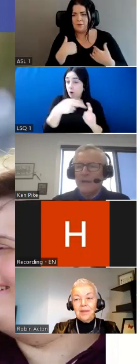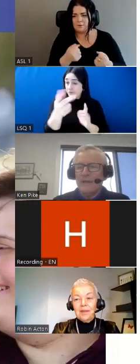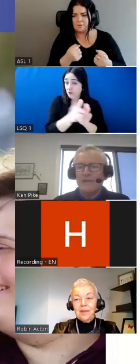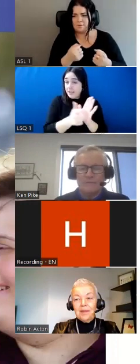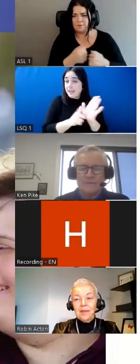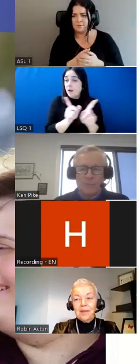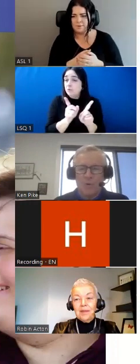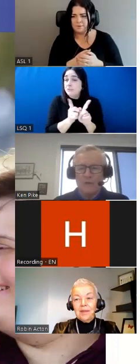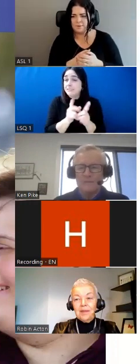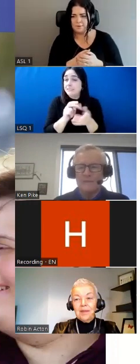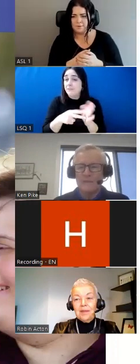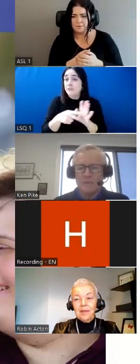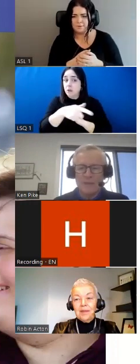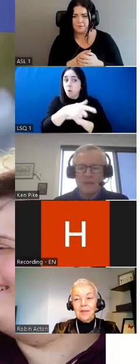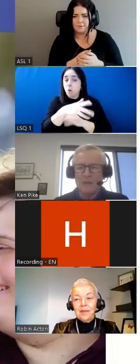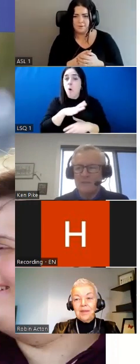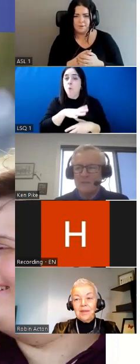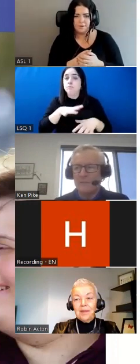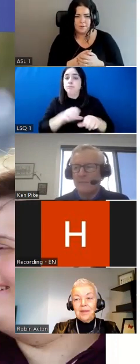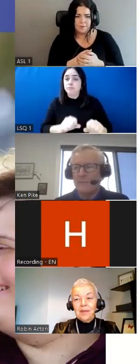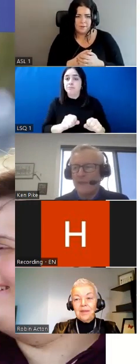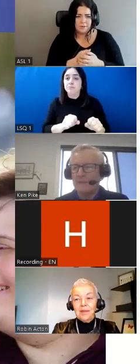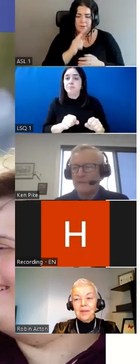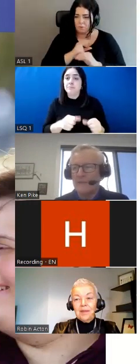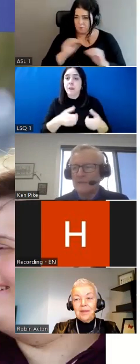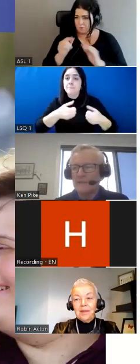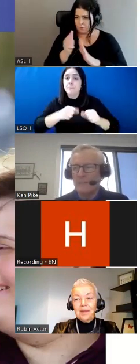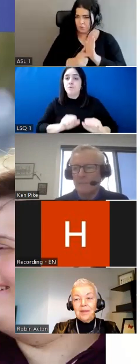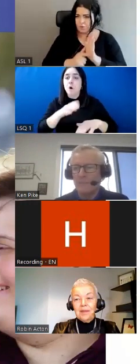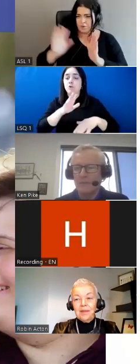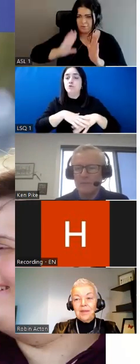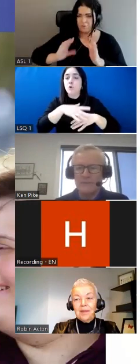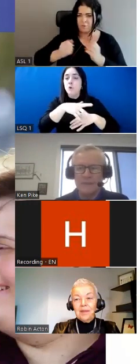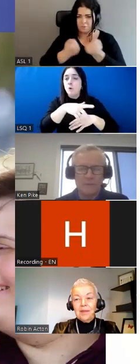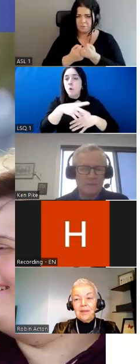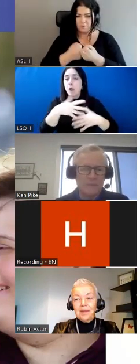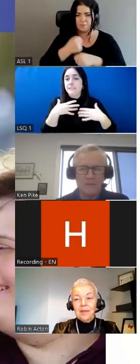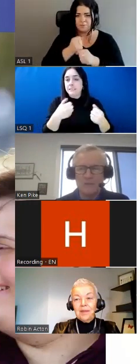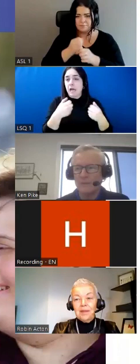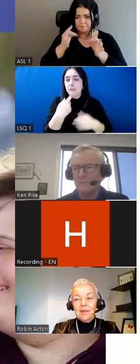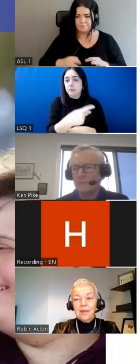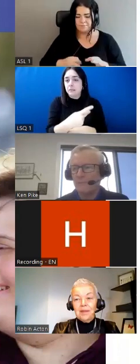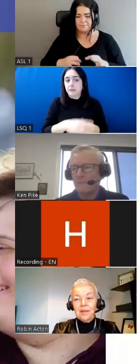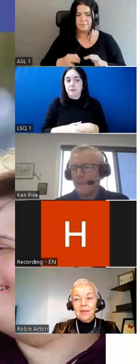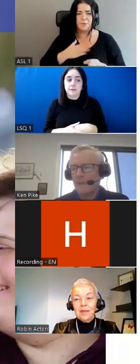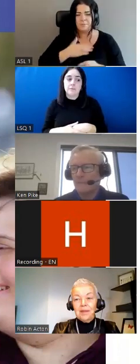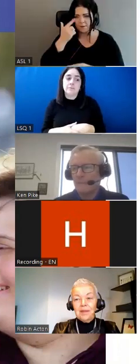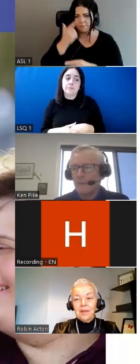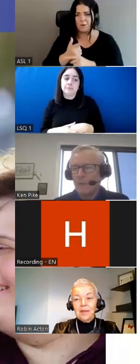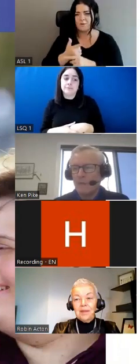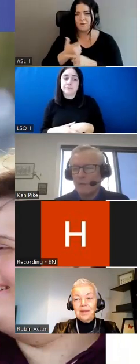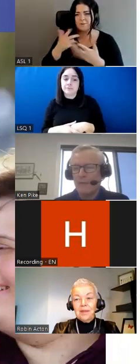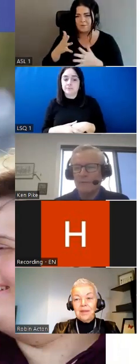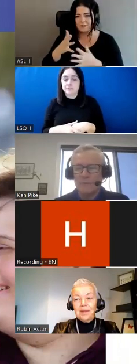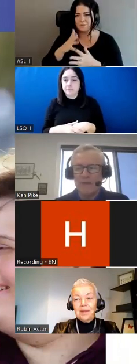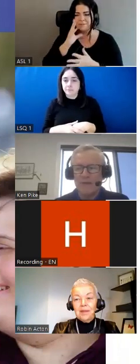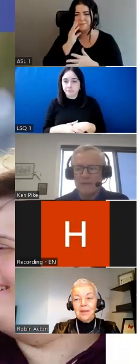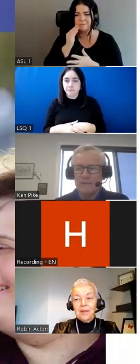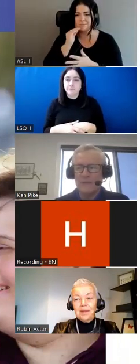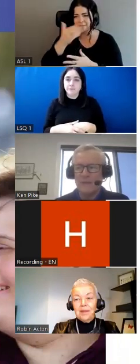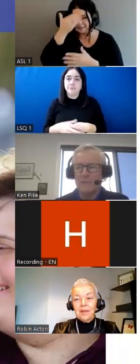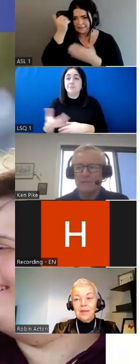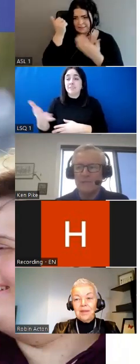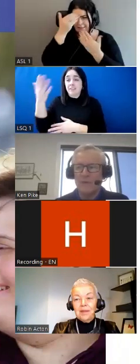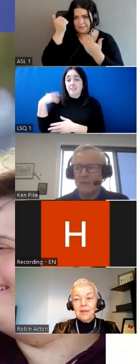We did not have supported decision-making laws back in the days that my brother was dealing with dementia, but we were able to